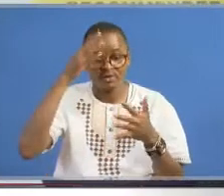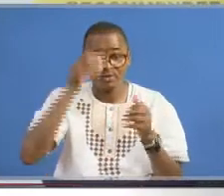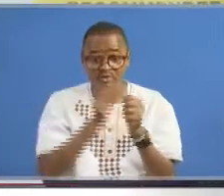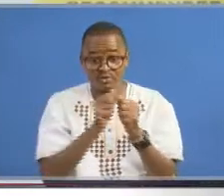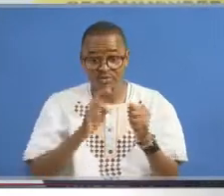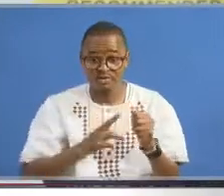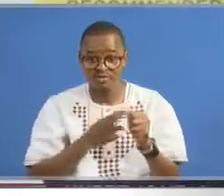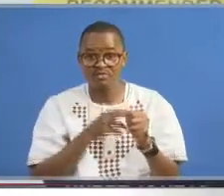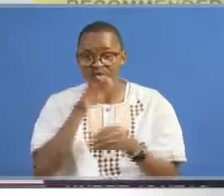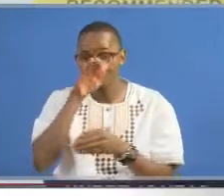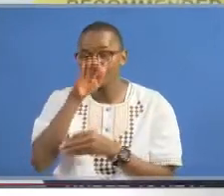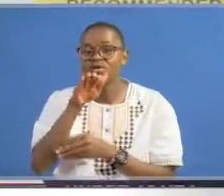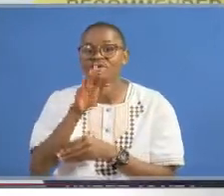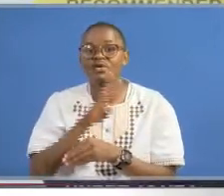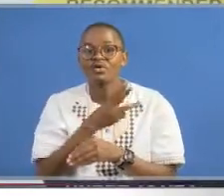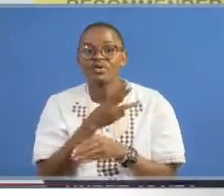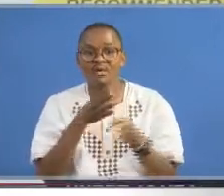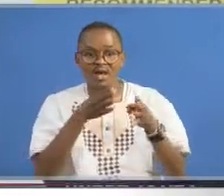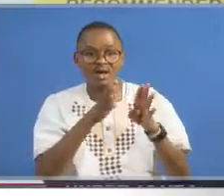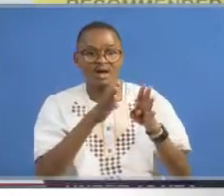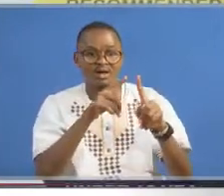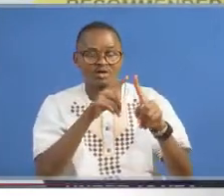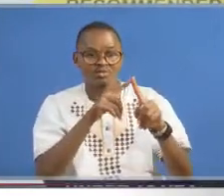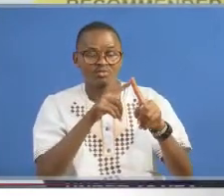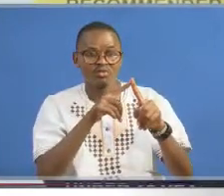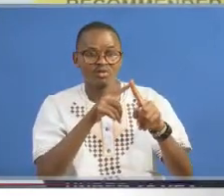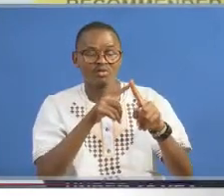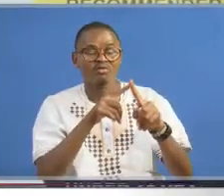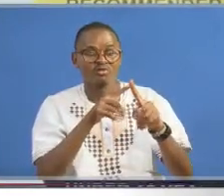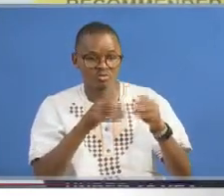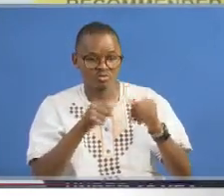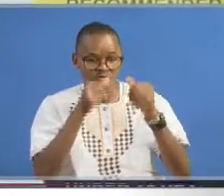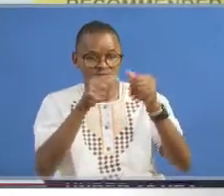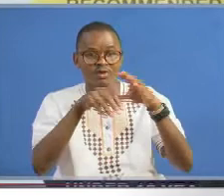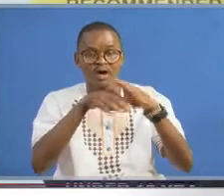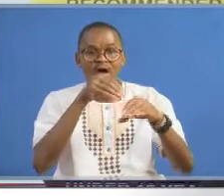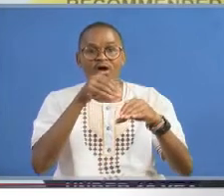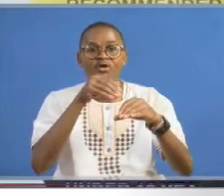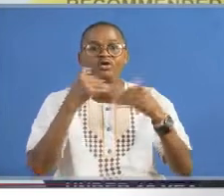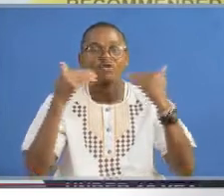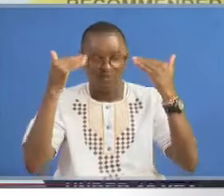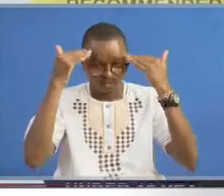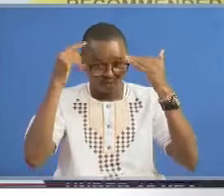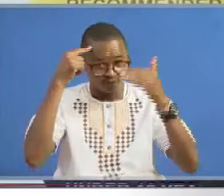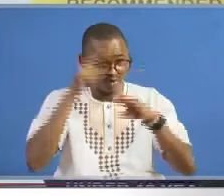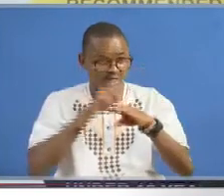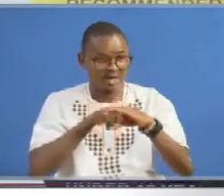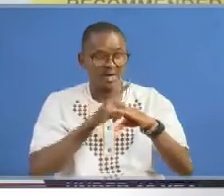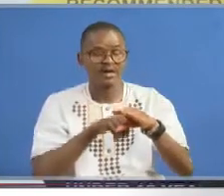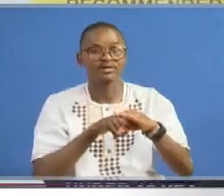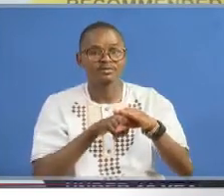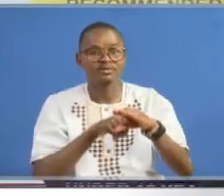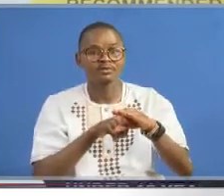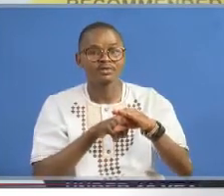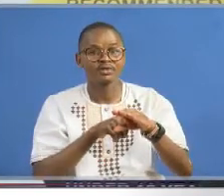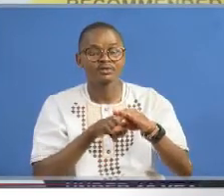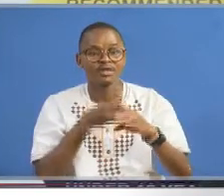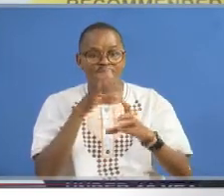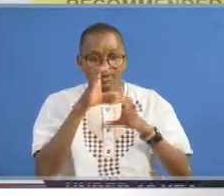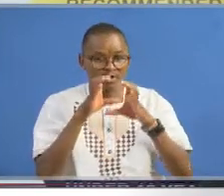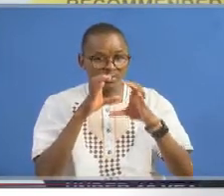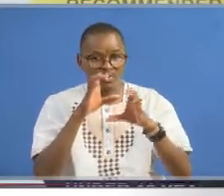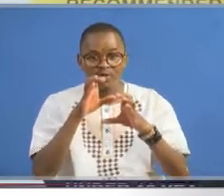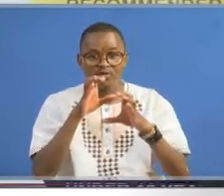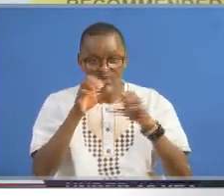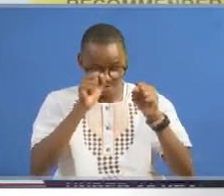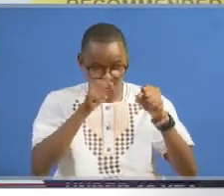with us, we have requested that we be allowed to handle this matter out of court for the time being, and we'll be communicating the details of